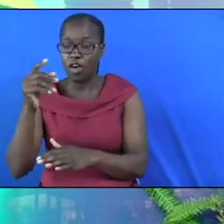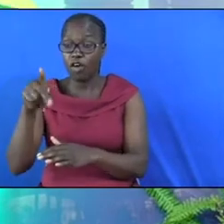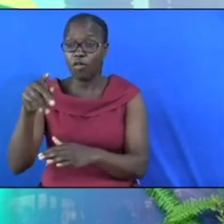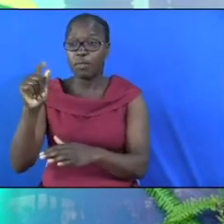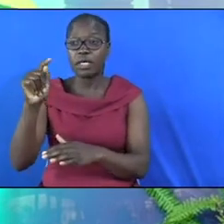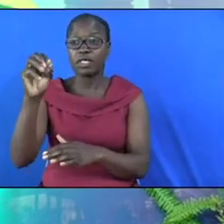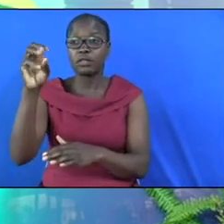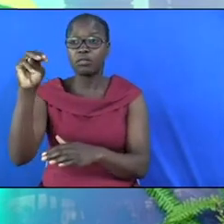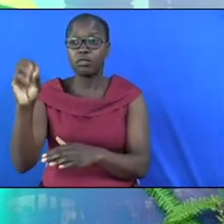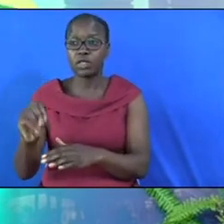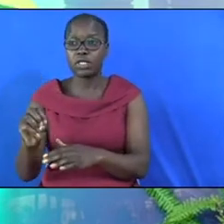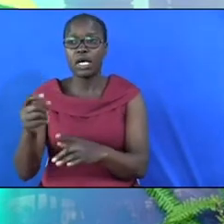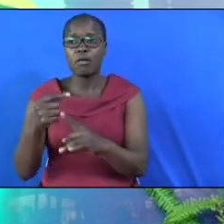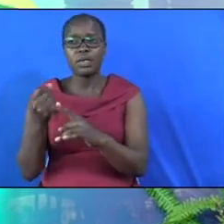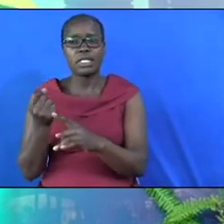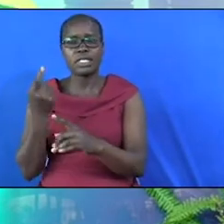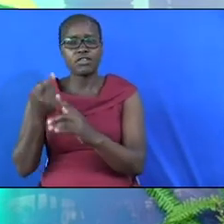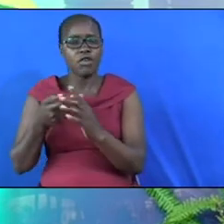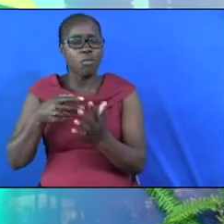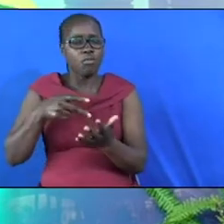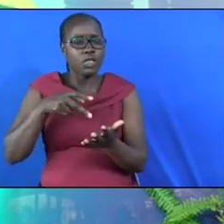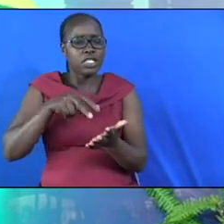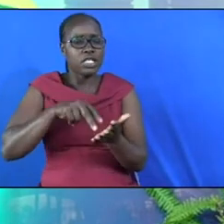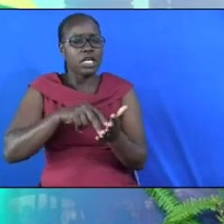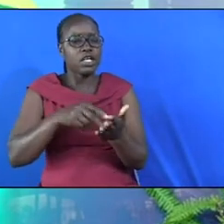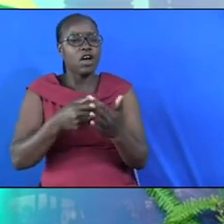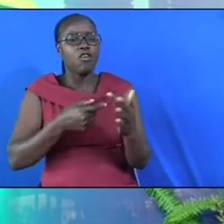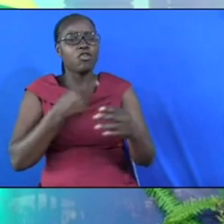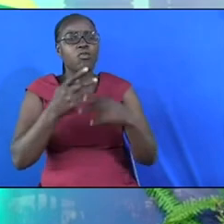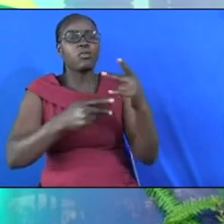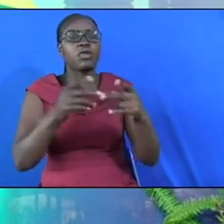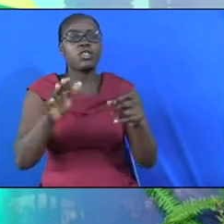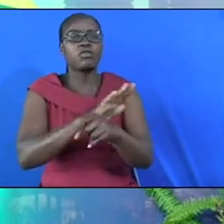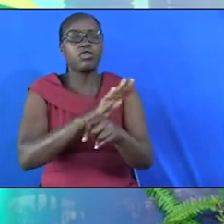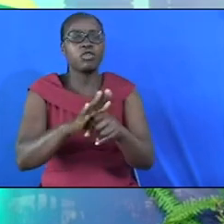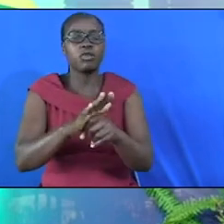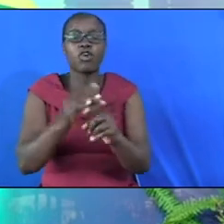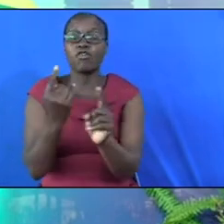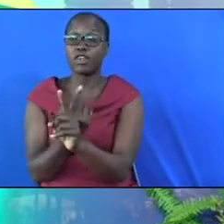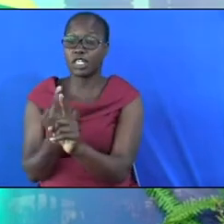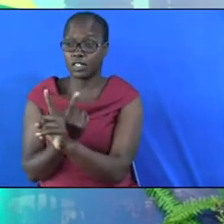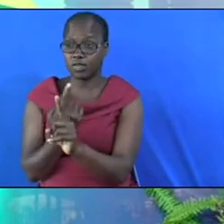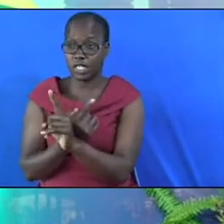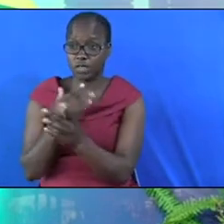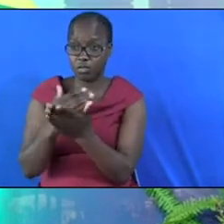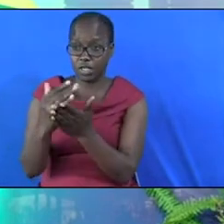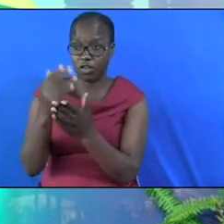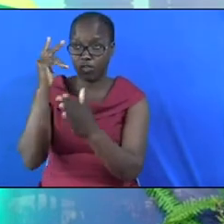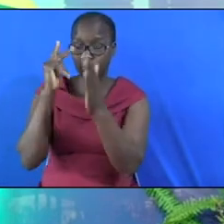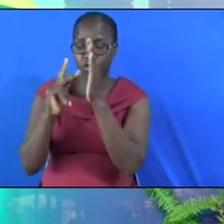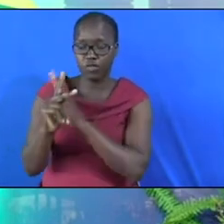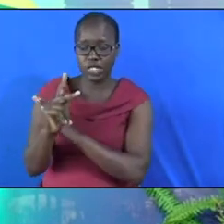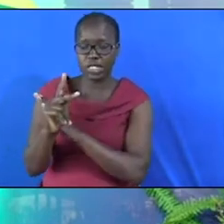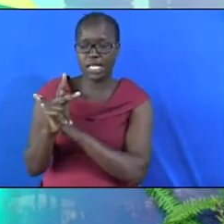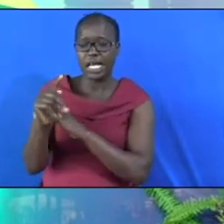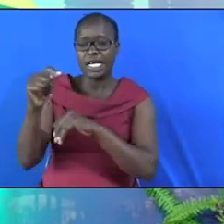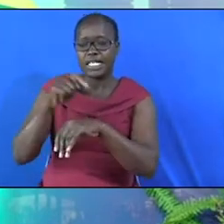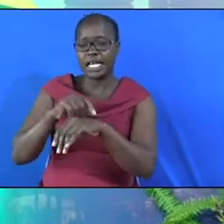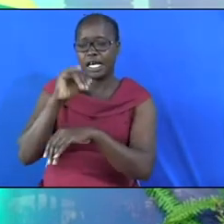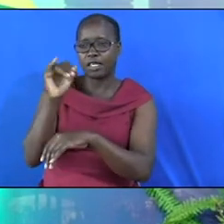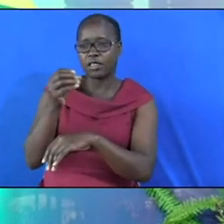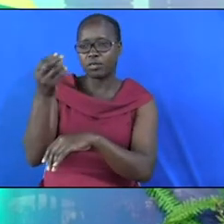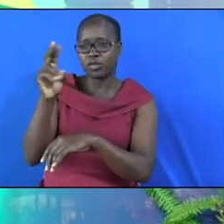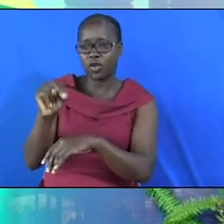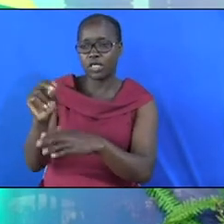book of Revelation from the standpoint as a progressive fulfillment of various parts of prophecy. When John